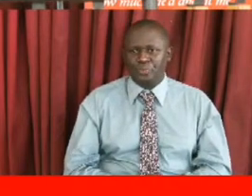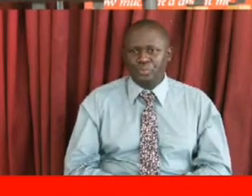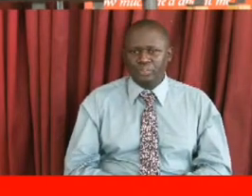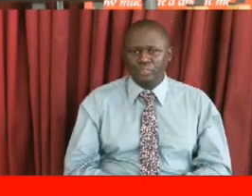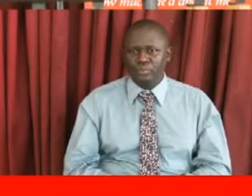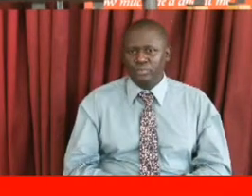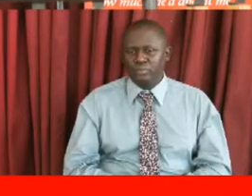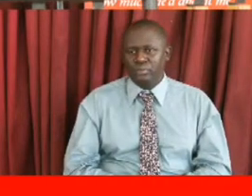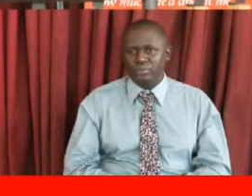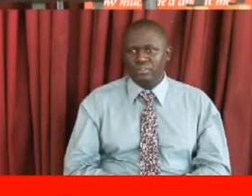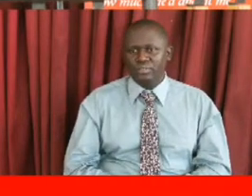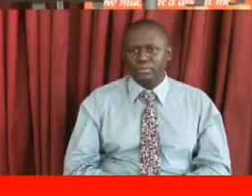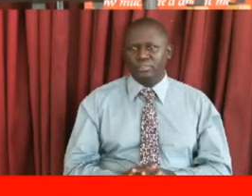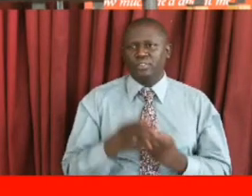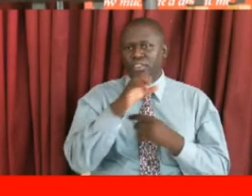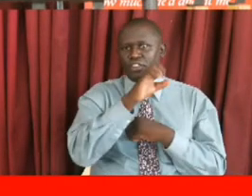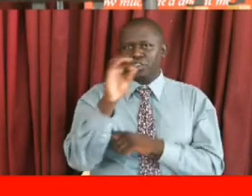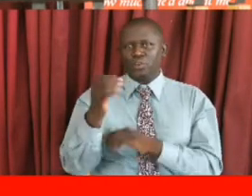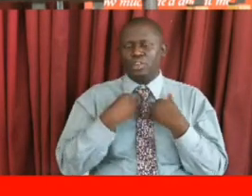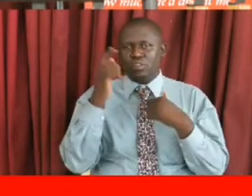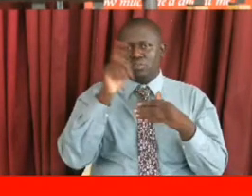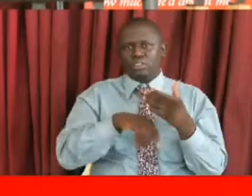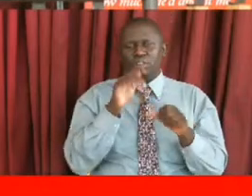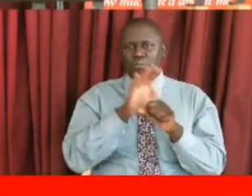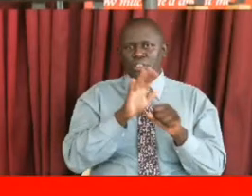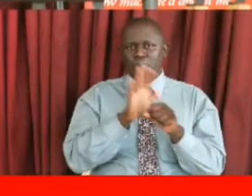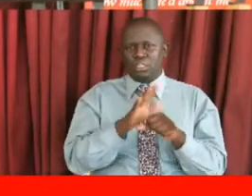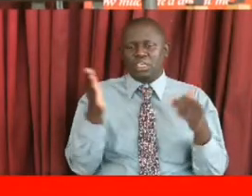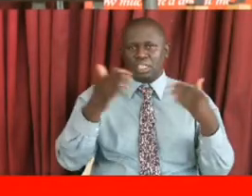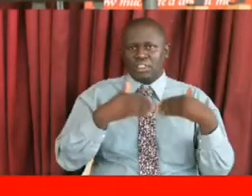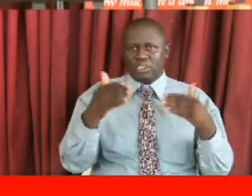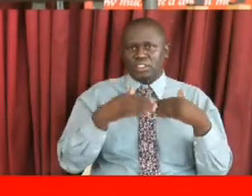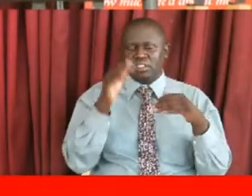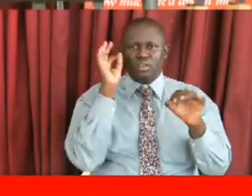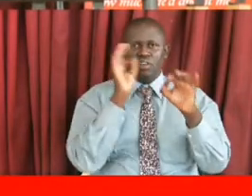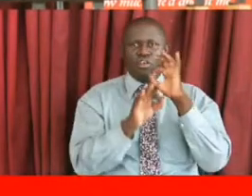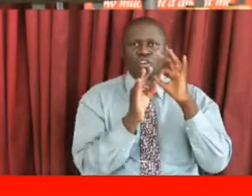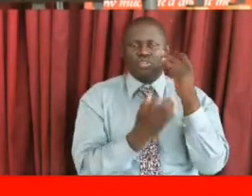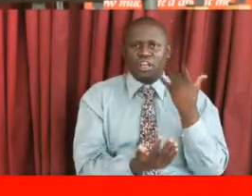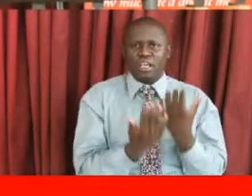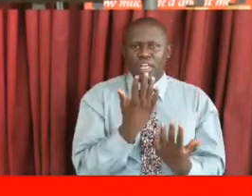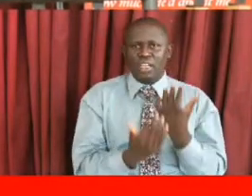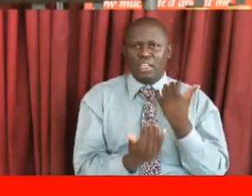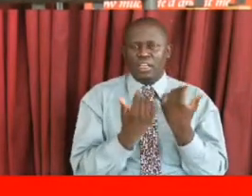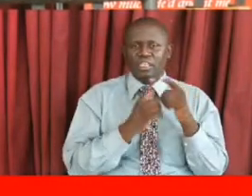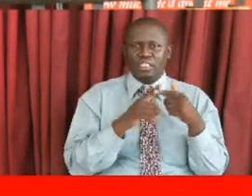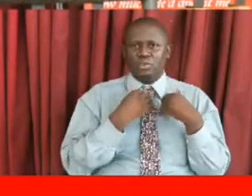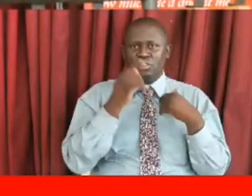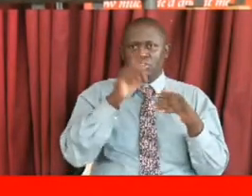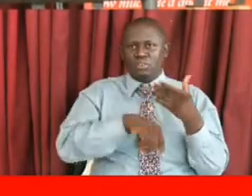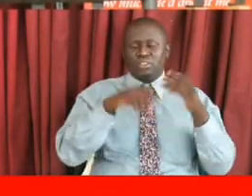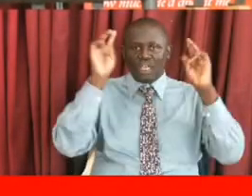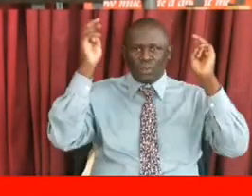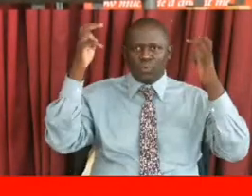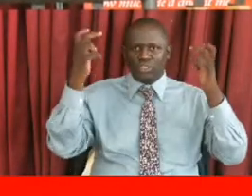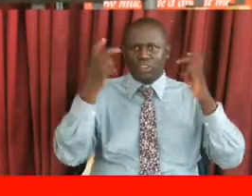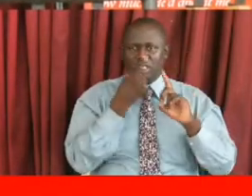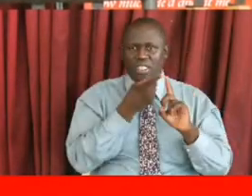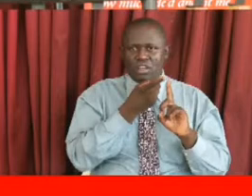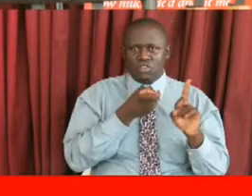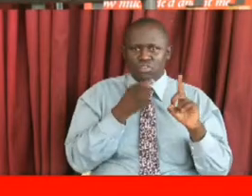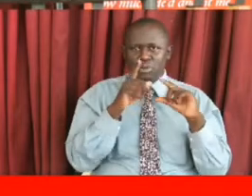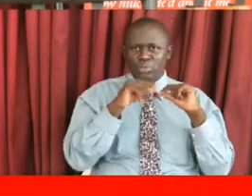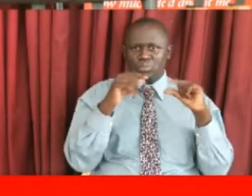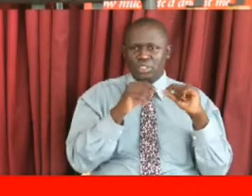amen so there are many Gates of Hell actually there's a quote here from the message I just